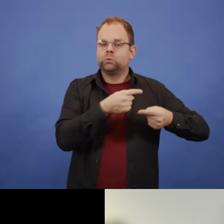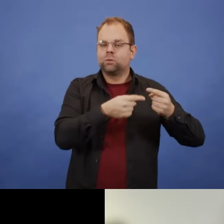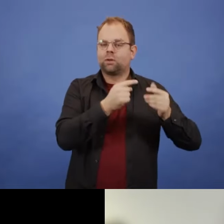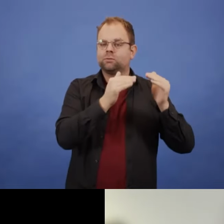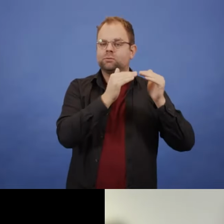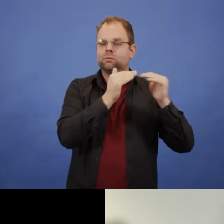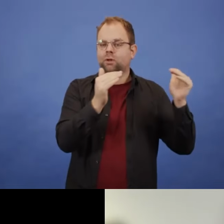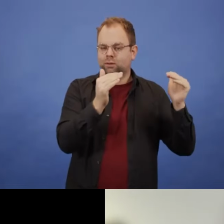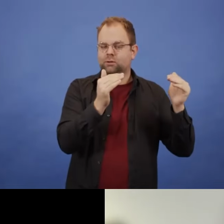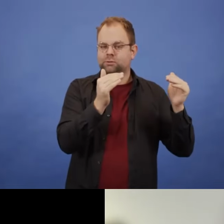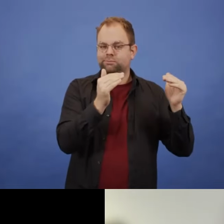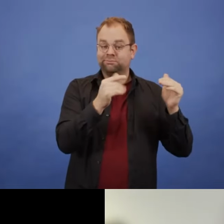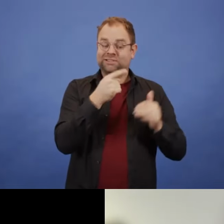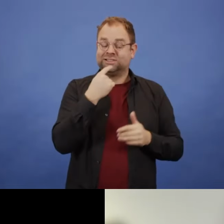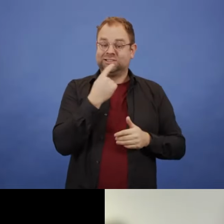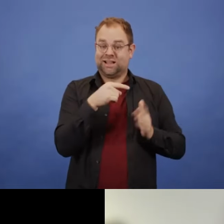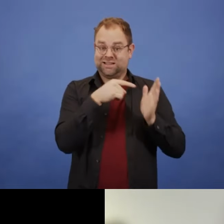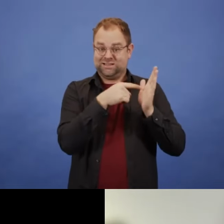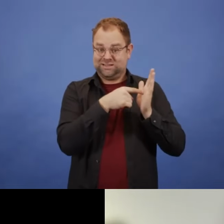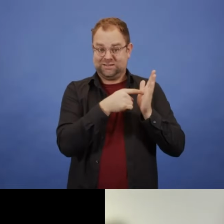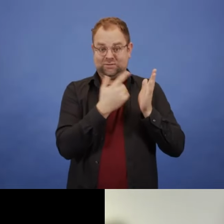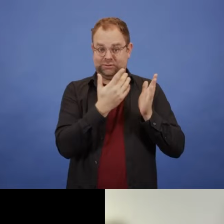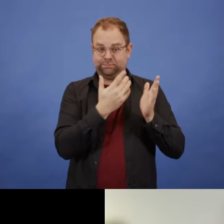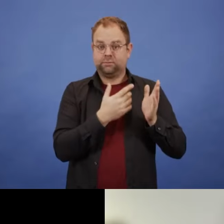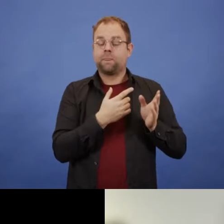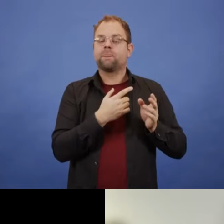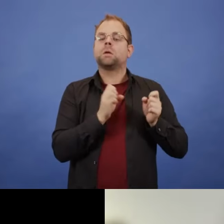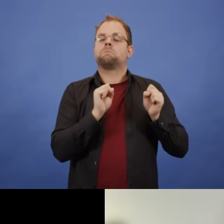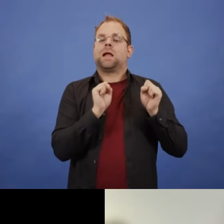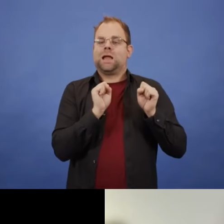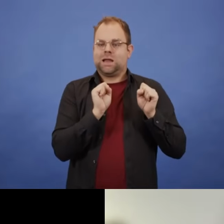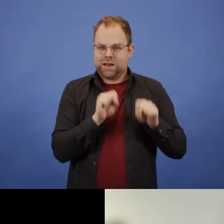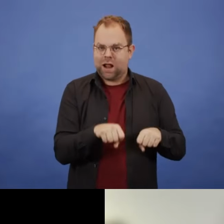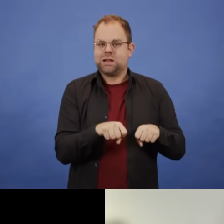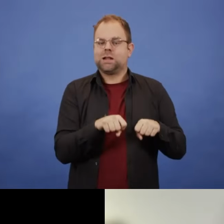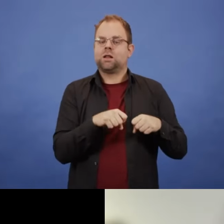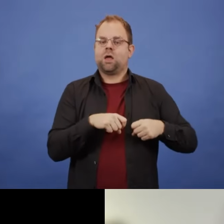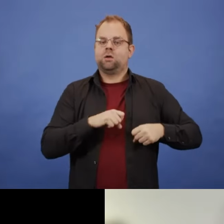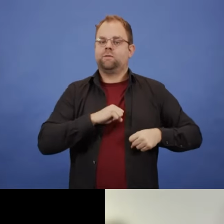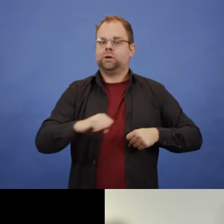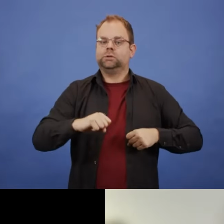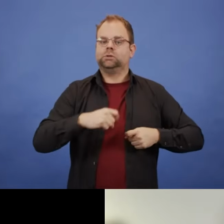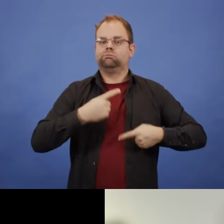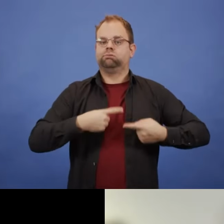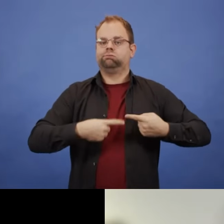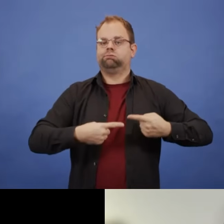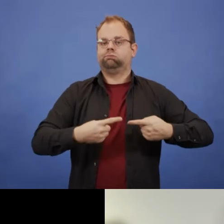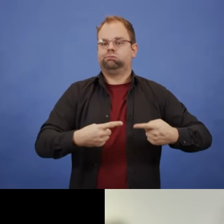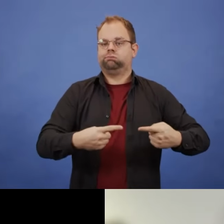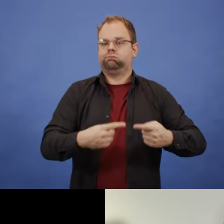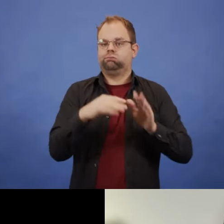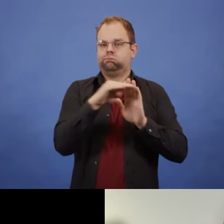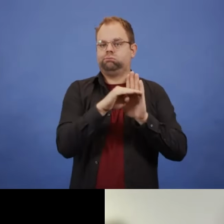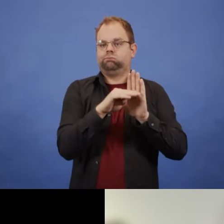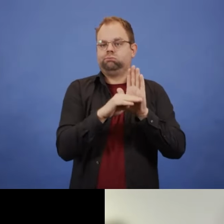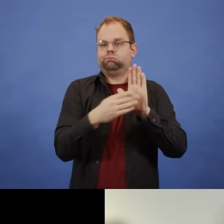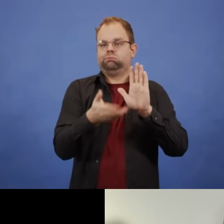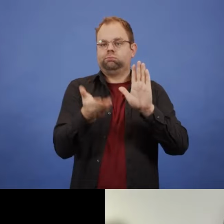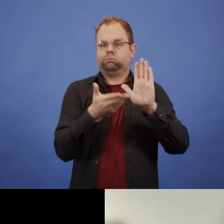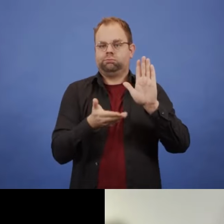that we need to adjudicate their claim very quickly because they need quick protection. However, depending on their mental health or their